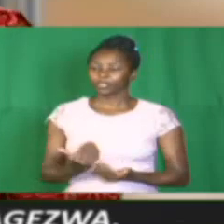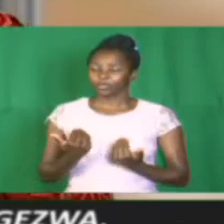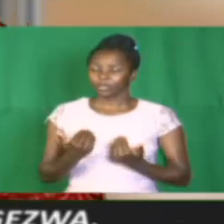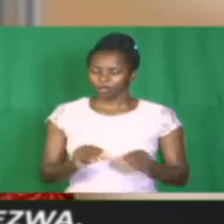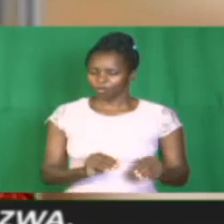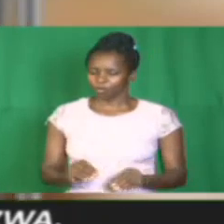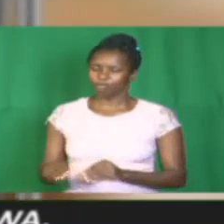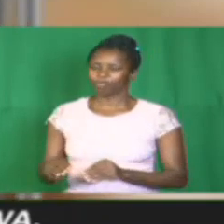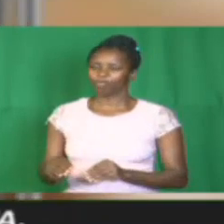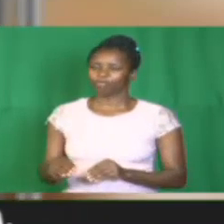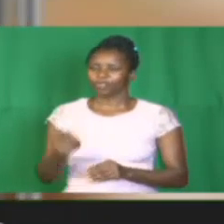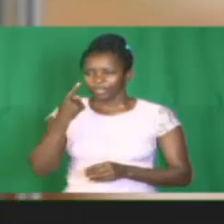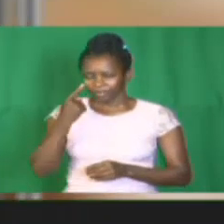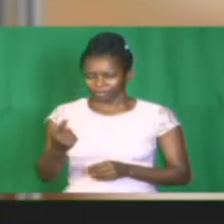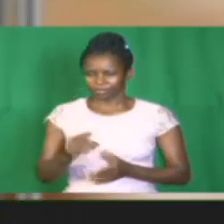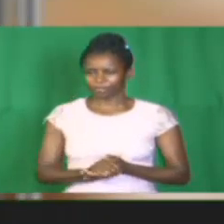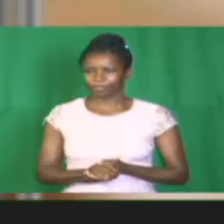on now, dear learners.